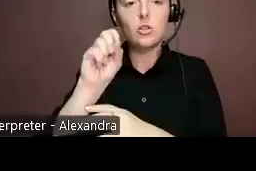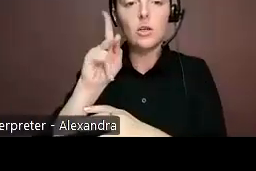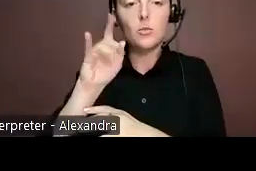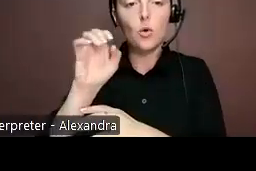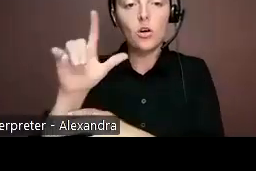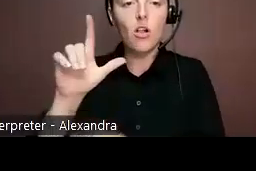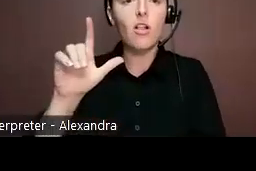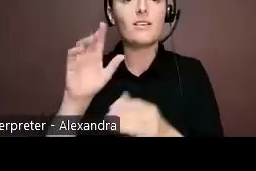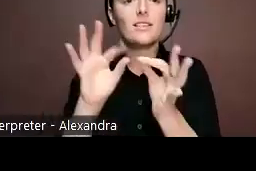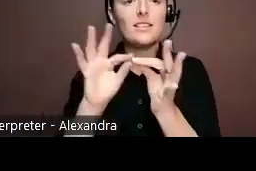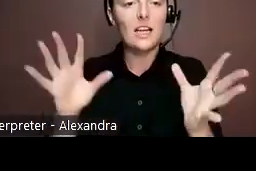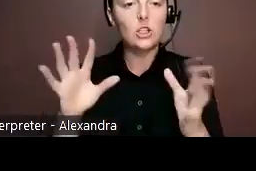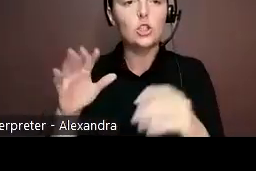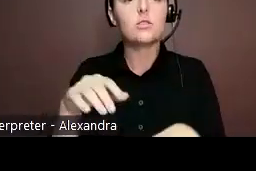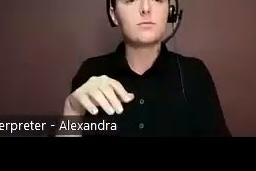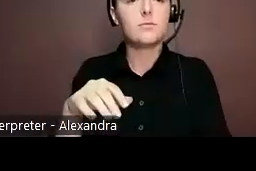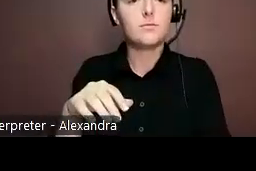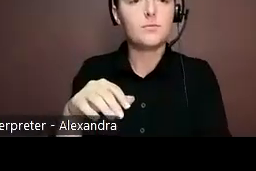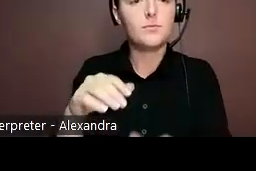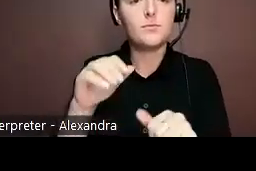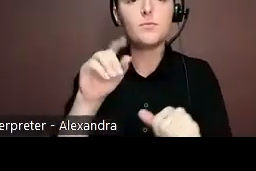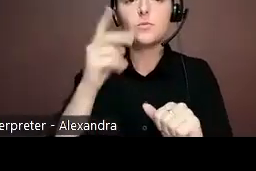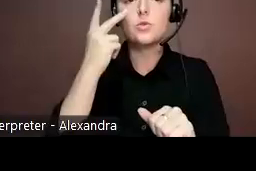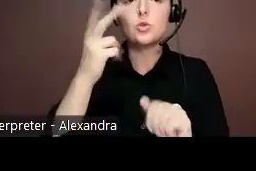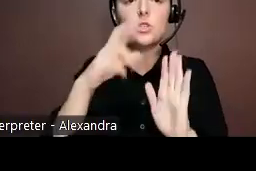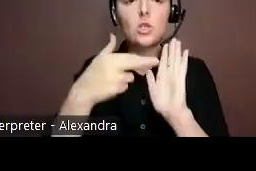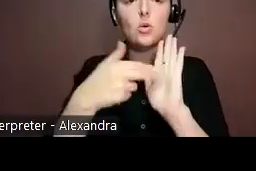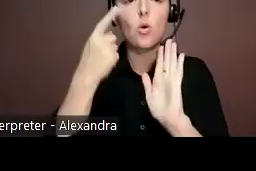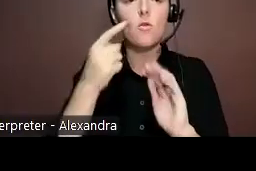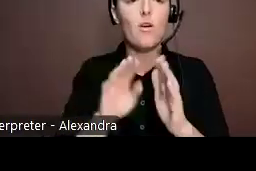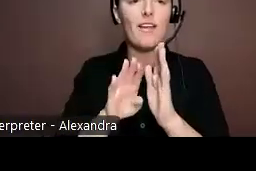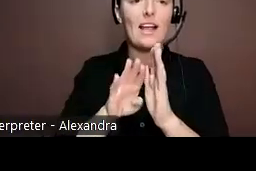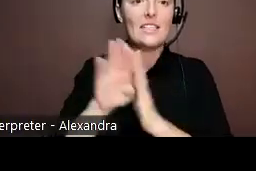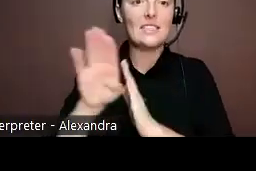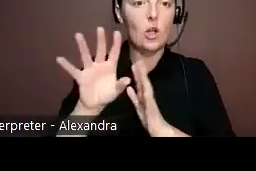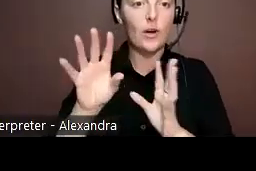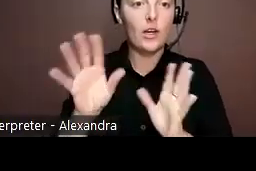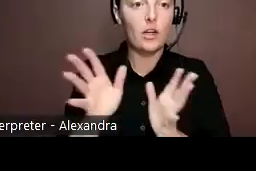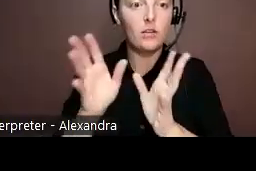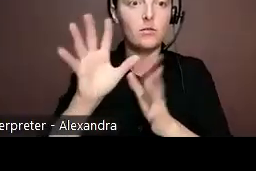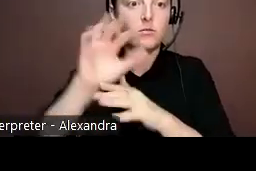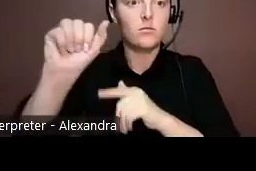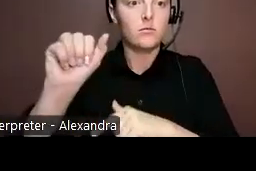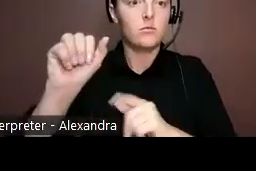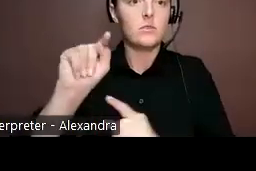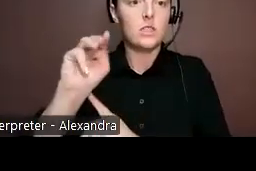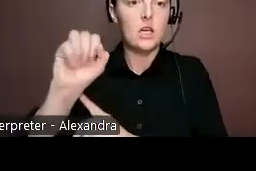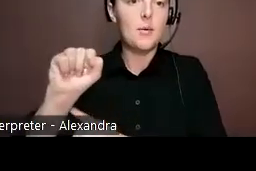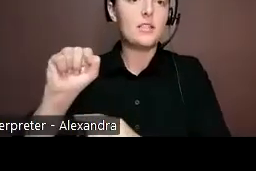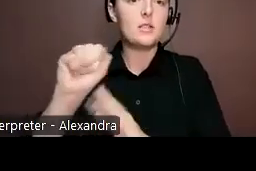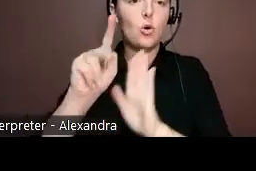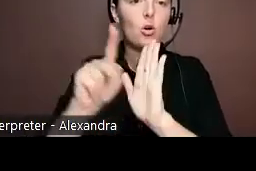data exist in addressing the network insufficiency that underlies this subtype of depression? Yeah, great question. I